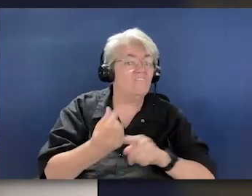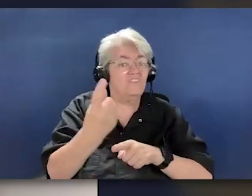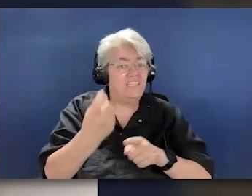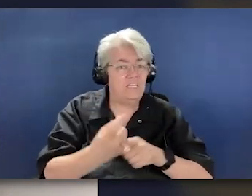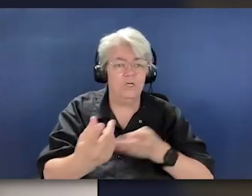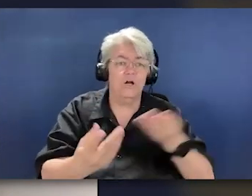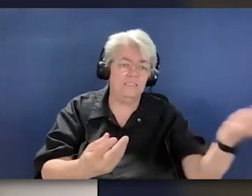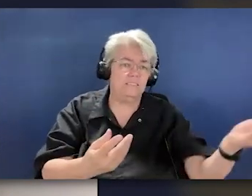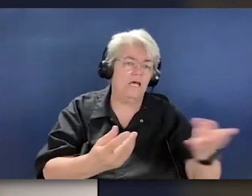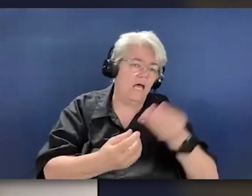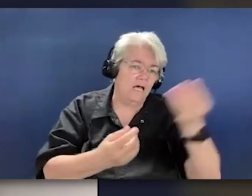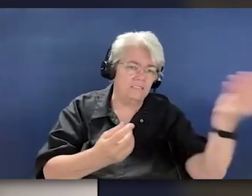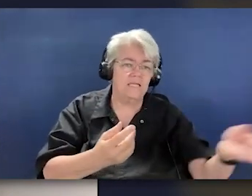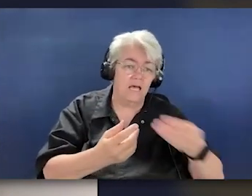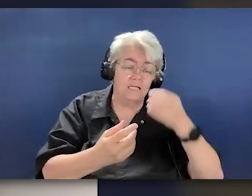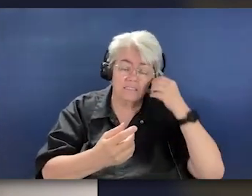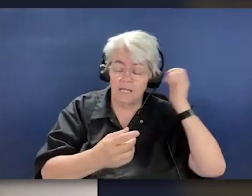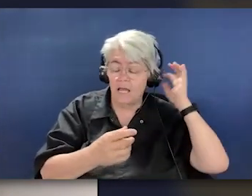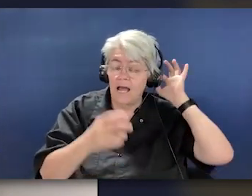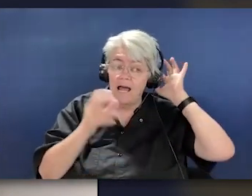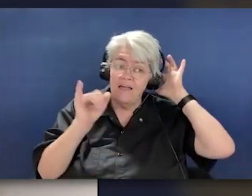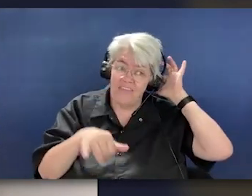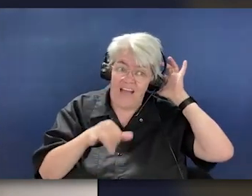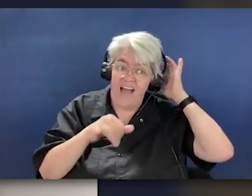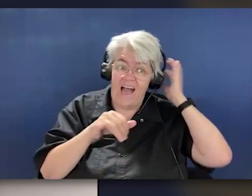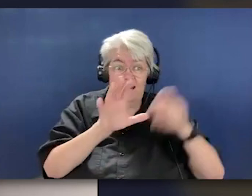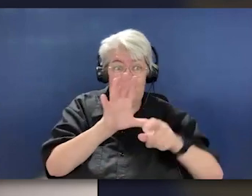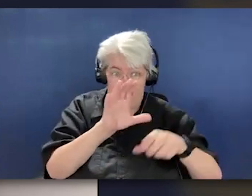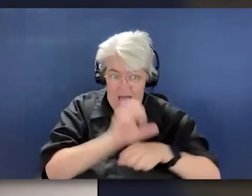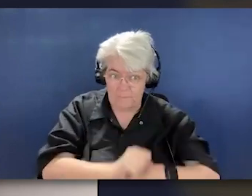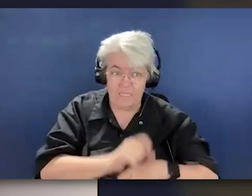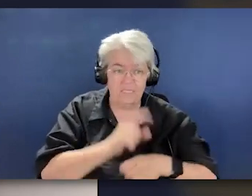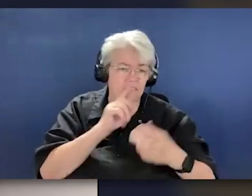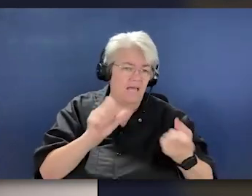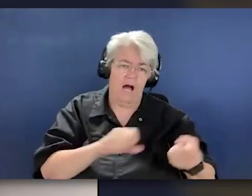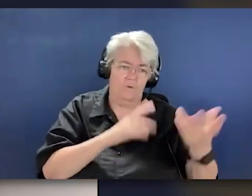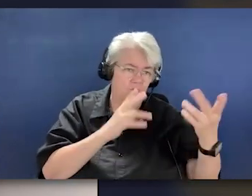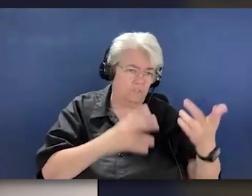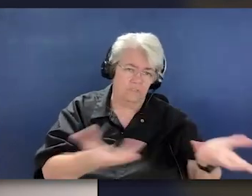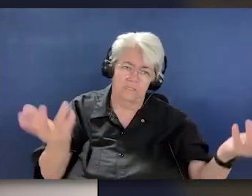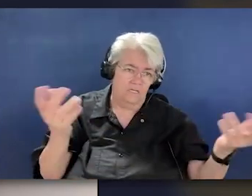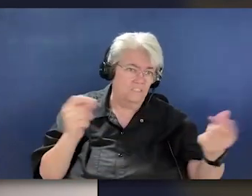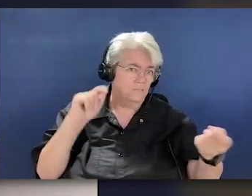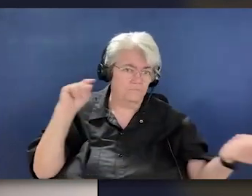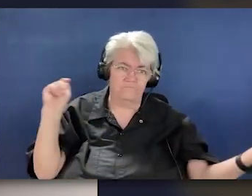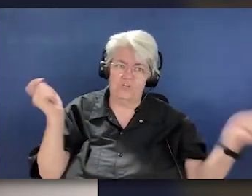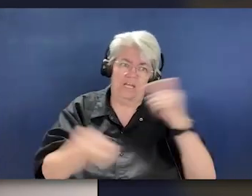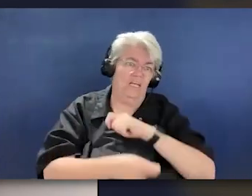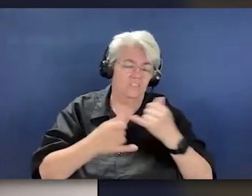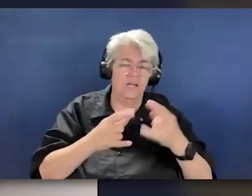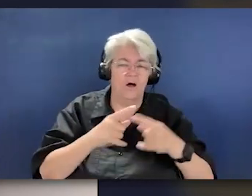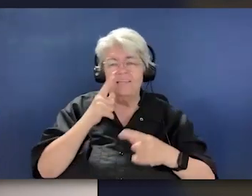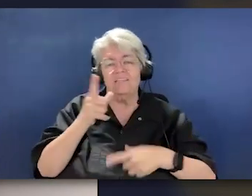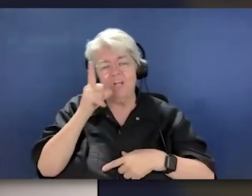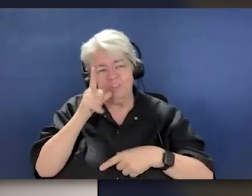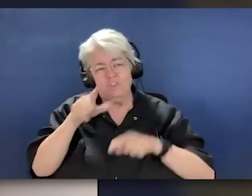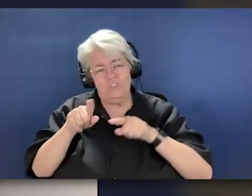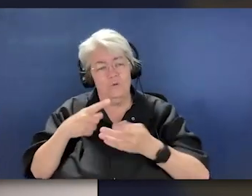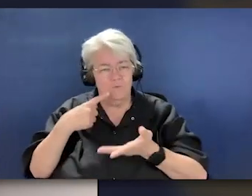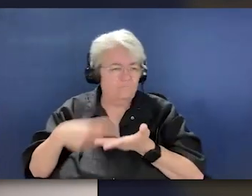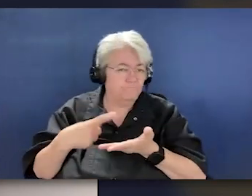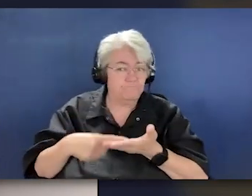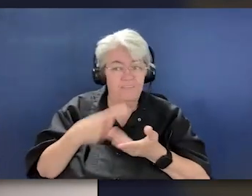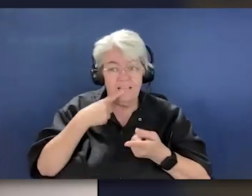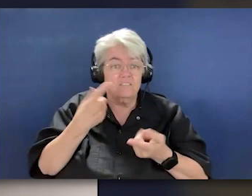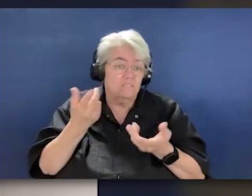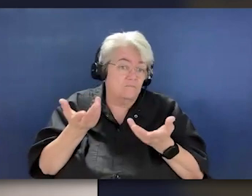that is really being disrupted in a profound way. And we had really interesting conversation over lunch about how it's possible for